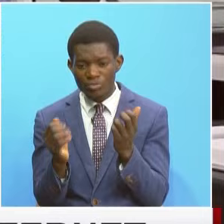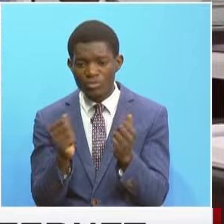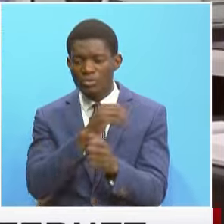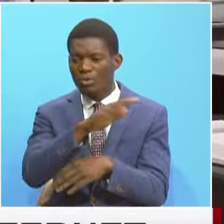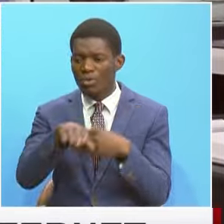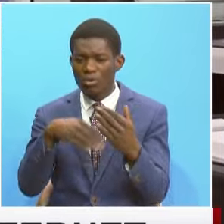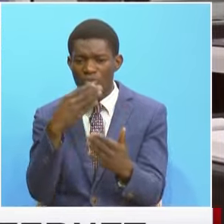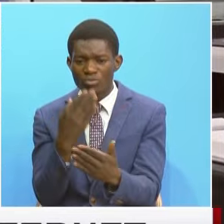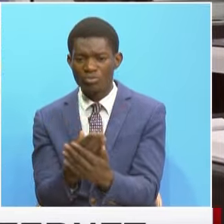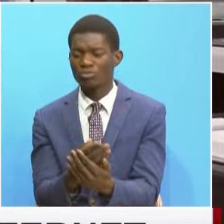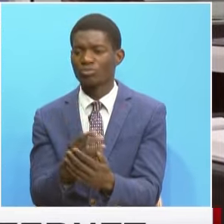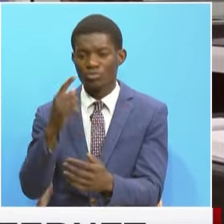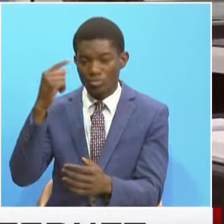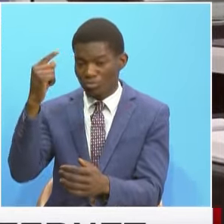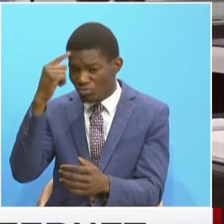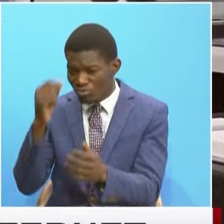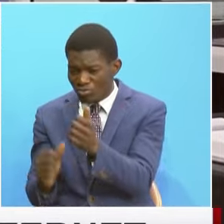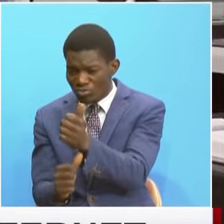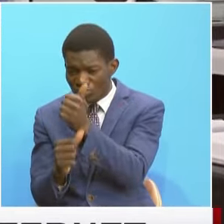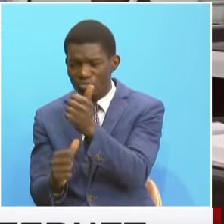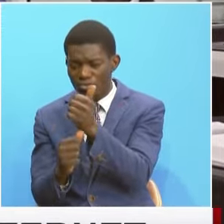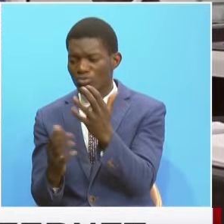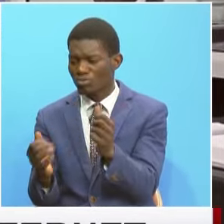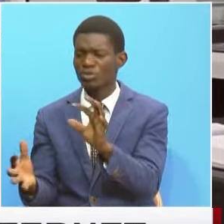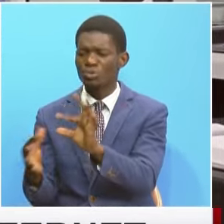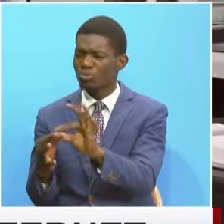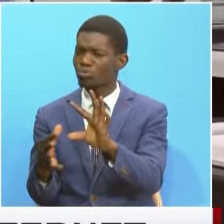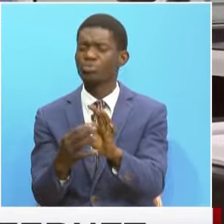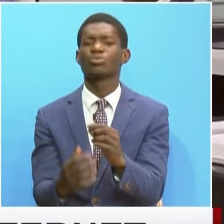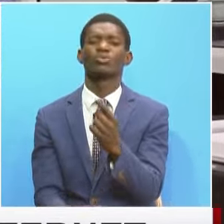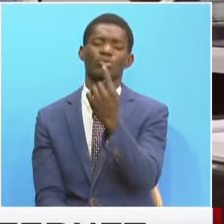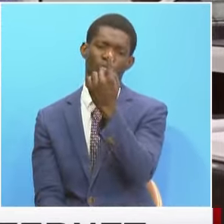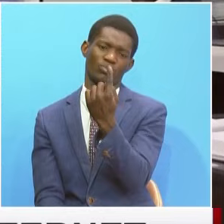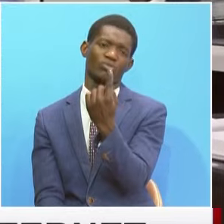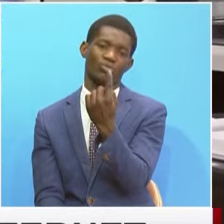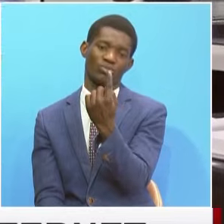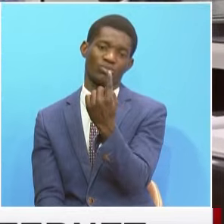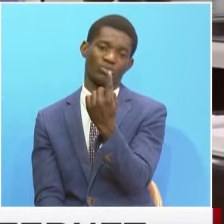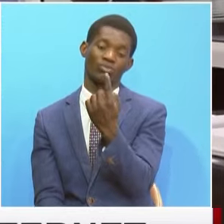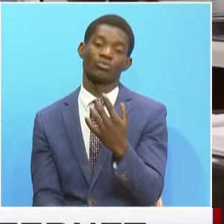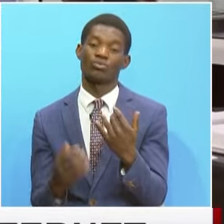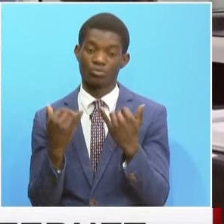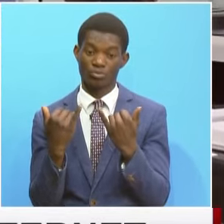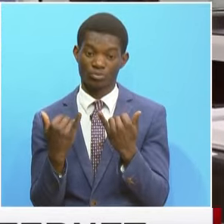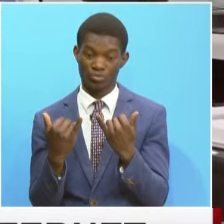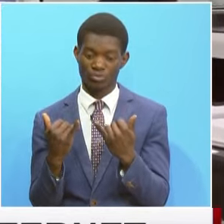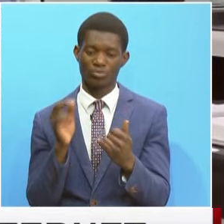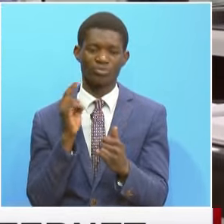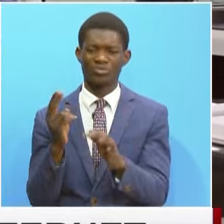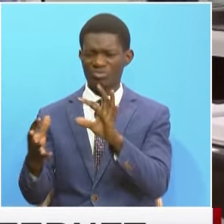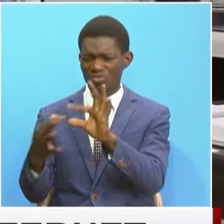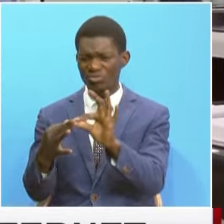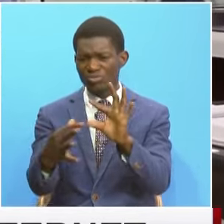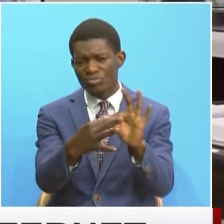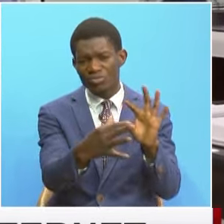you know, we're looking at a coordinated border management system. And for that system to be able to work,